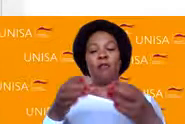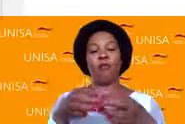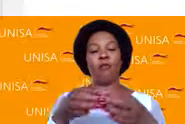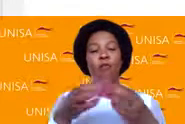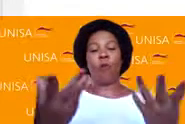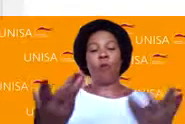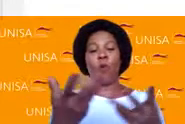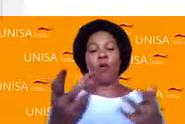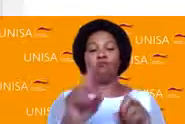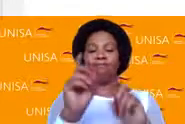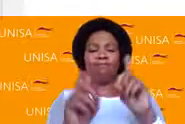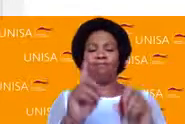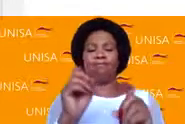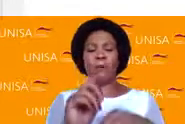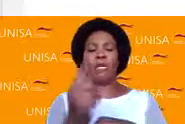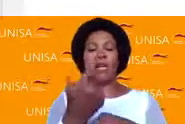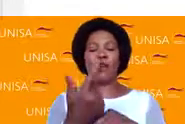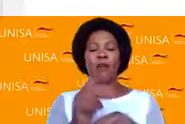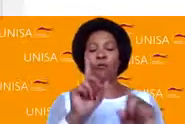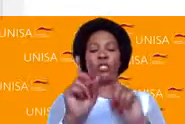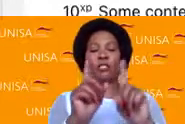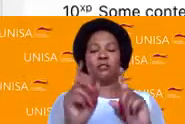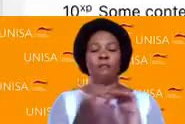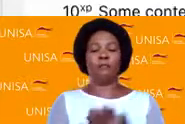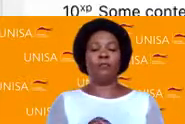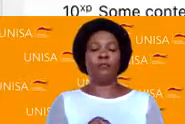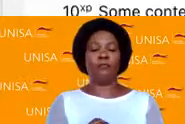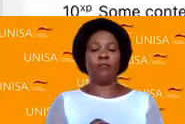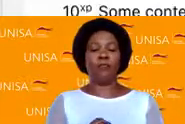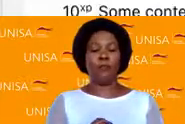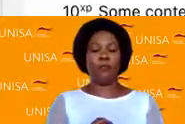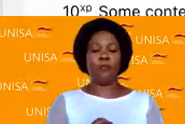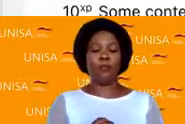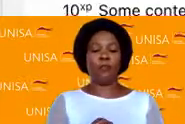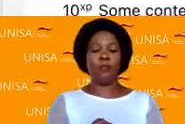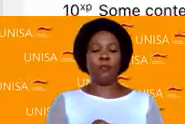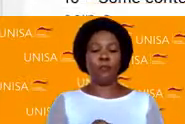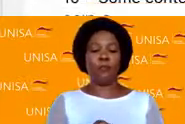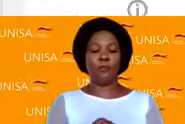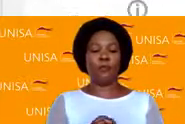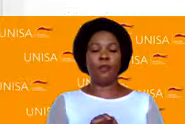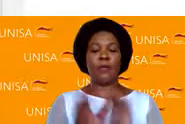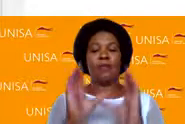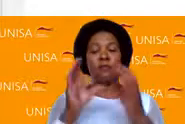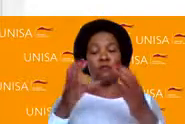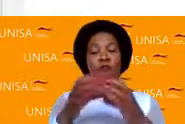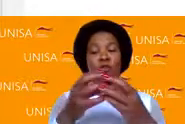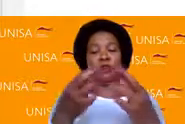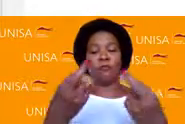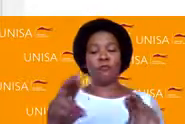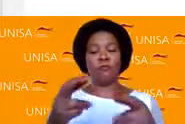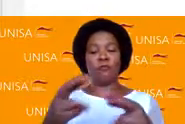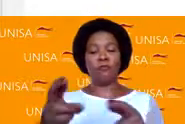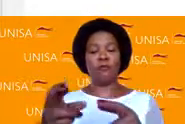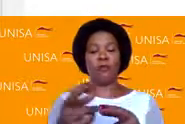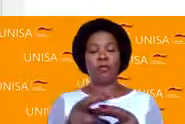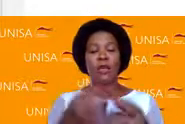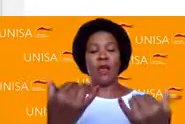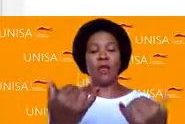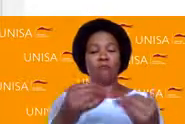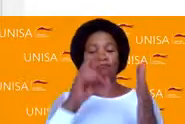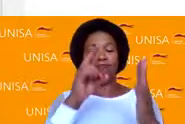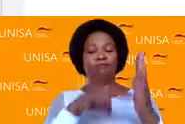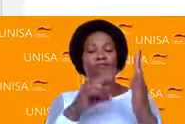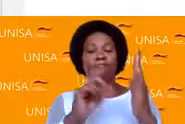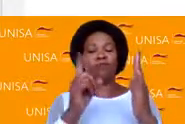ask general questions. So that covers the forum tool. The next tool that we're just going to have a look at